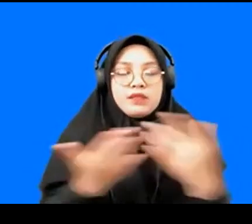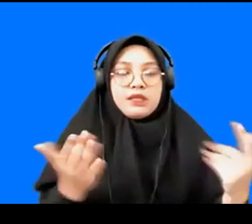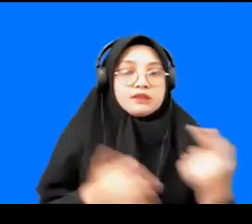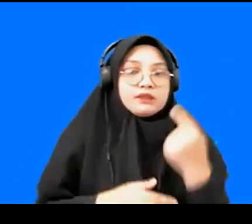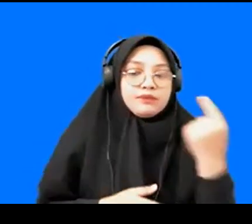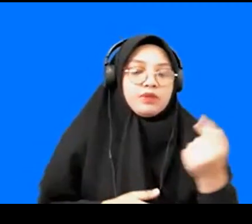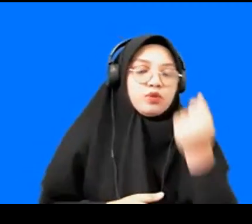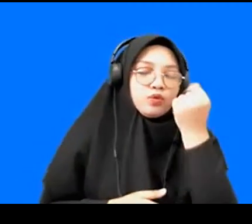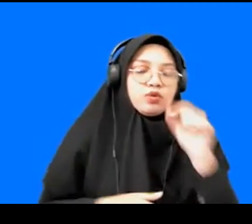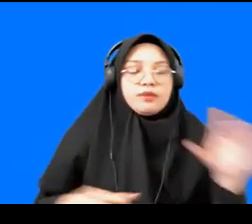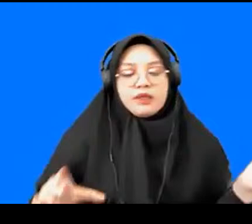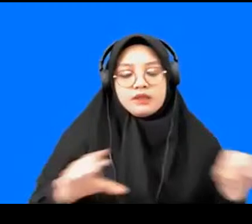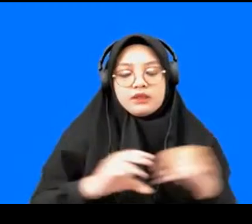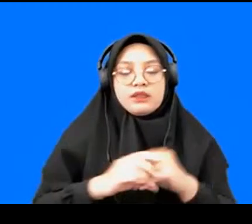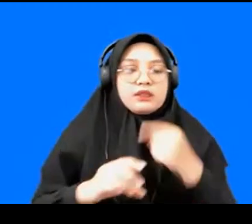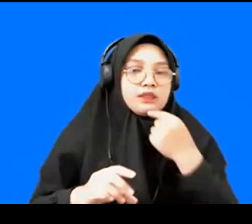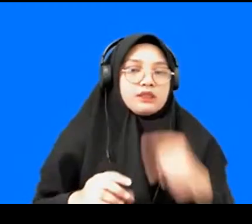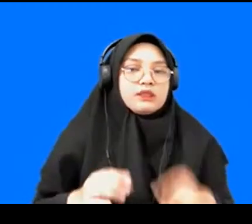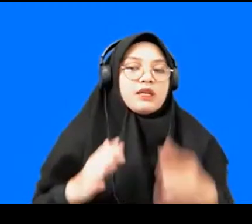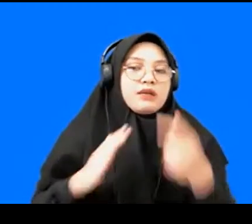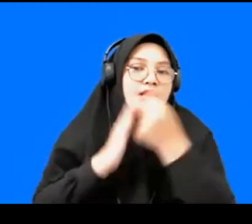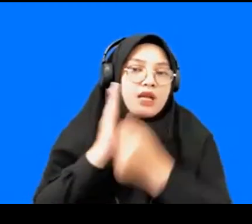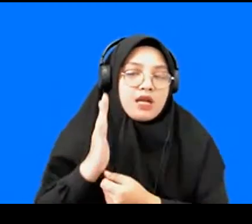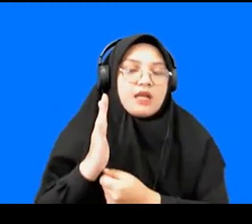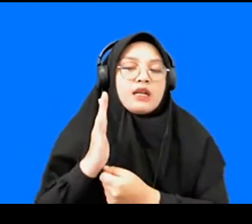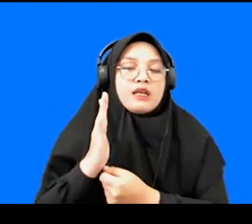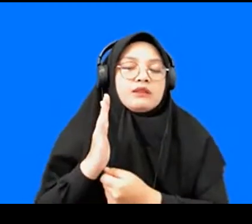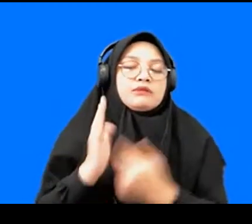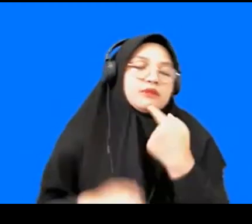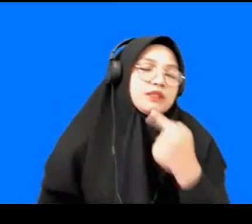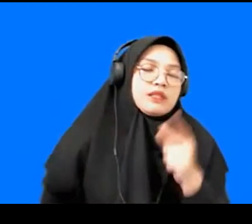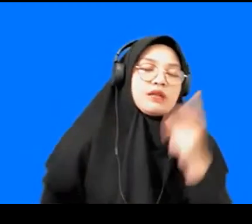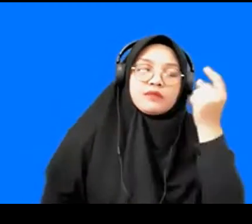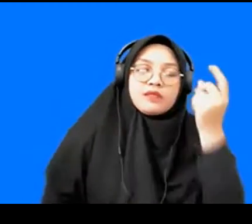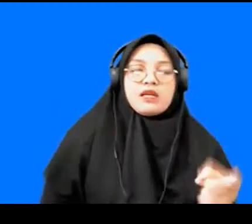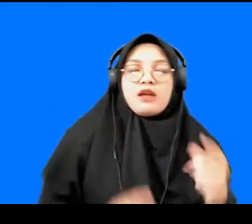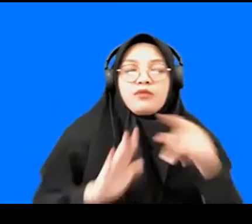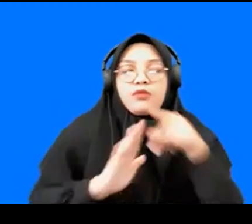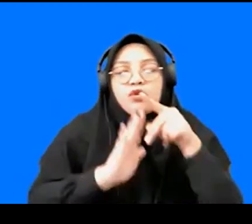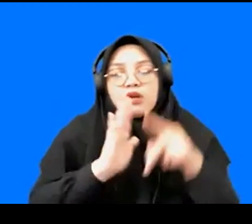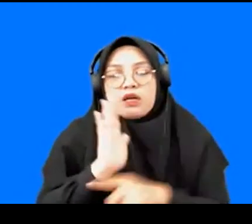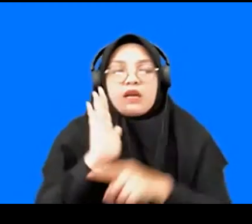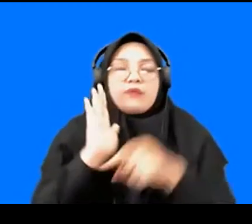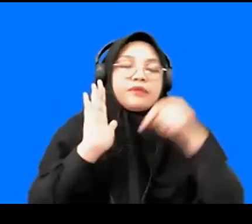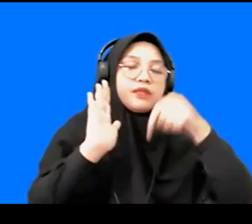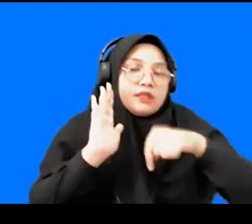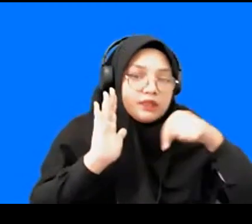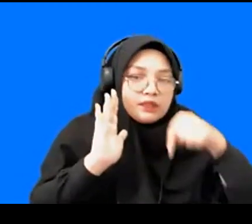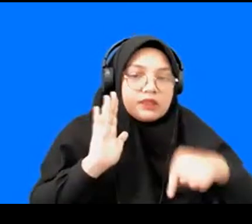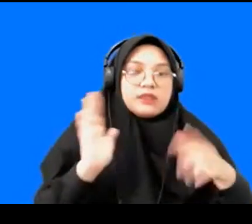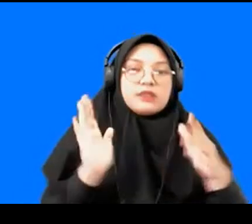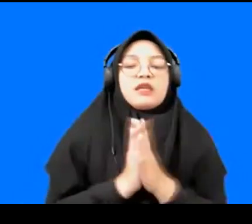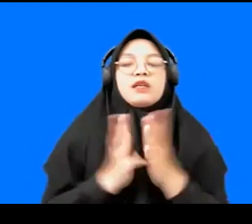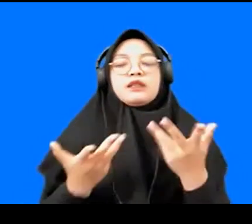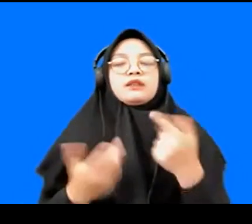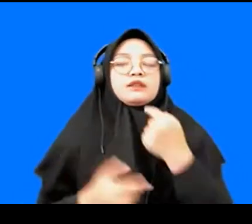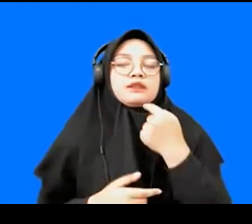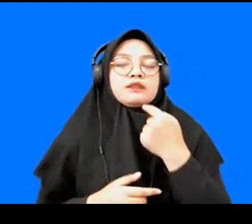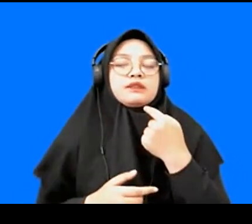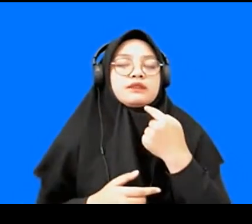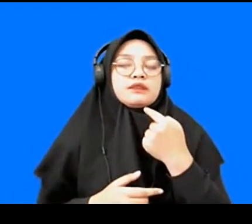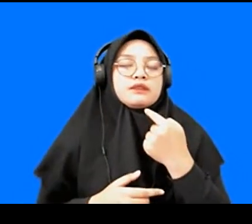or planning the program, and also open the room for the public